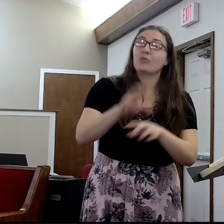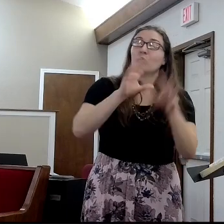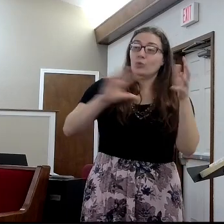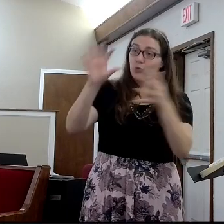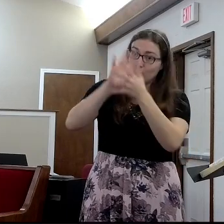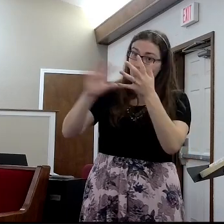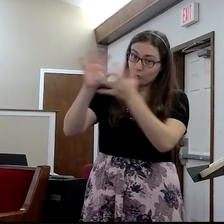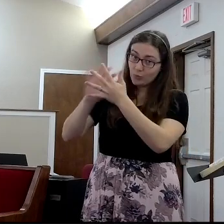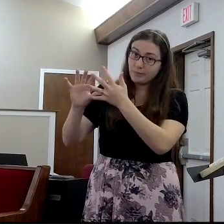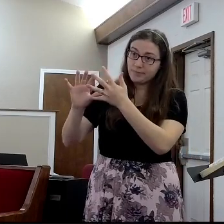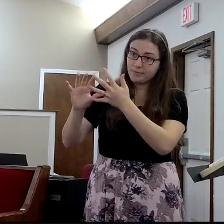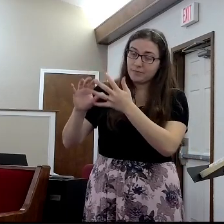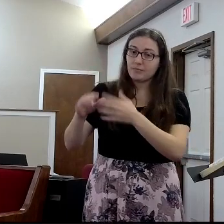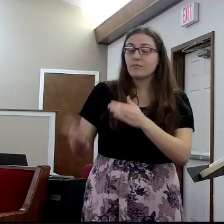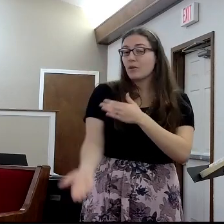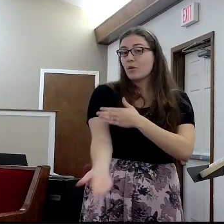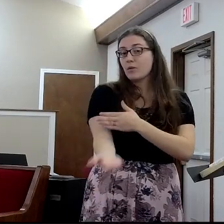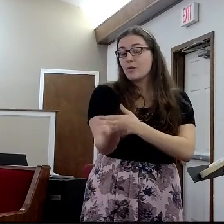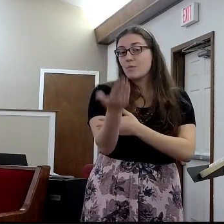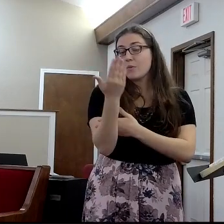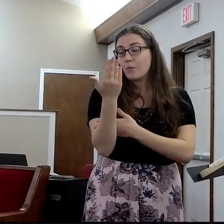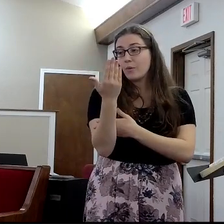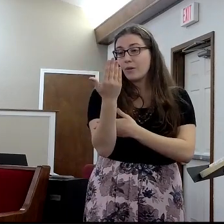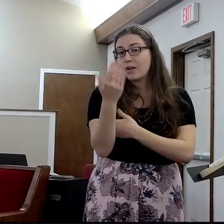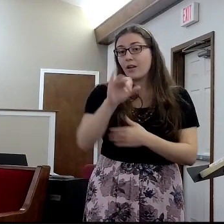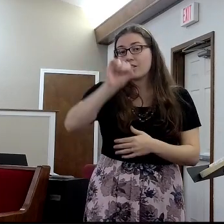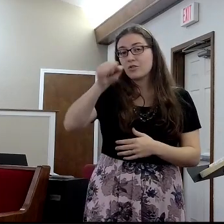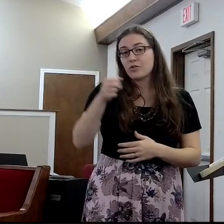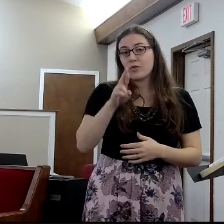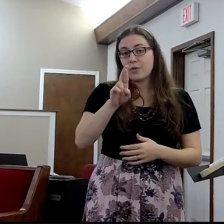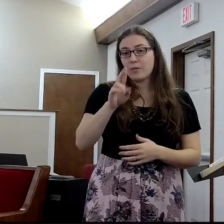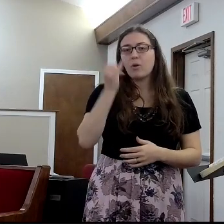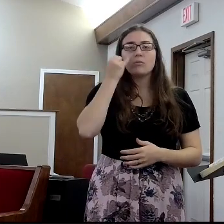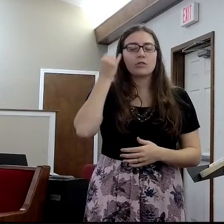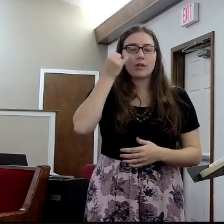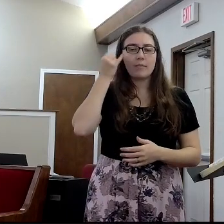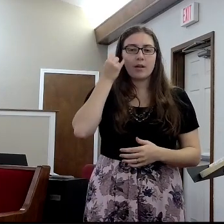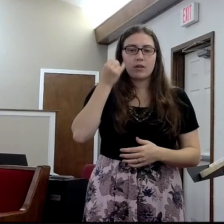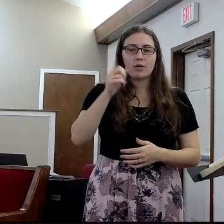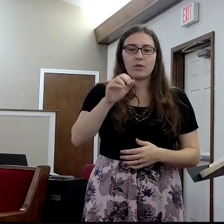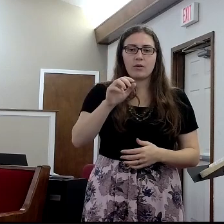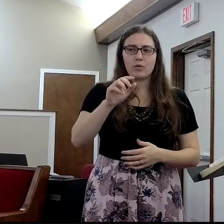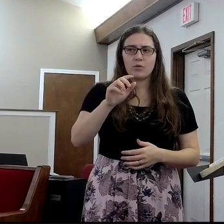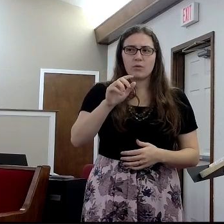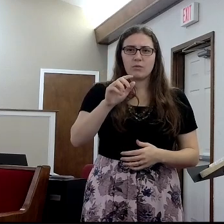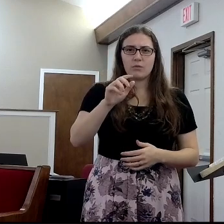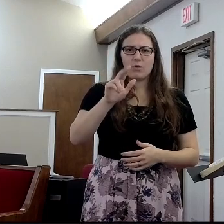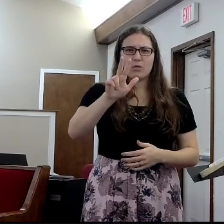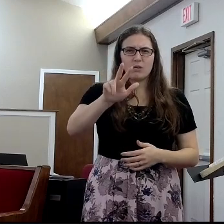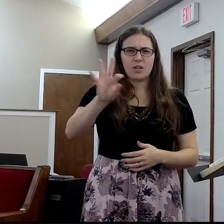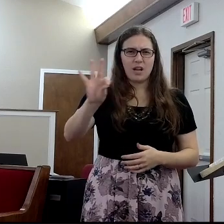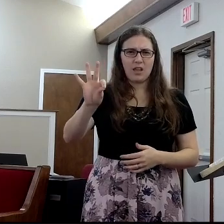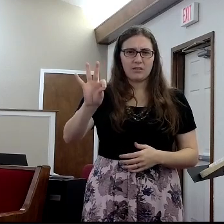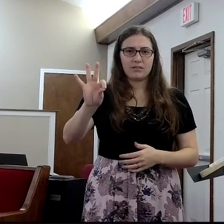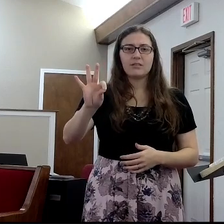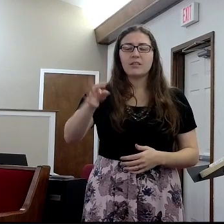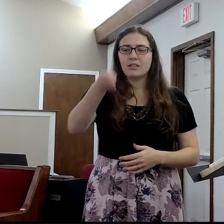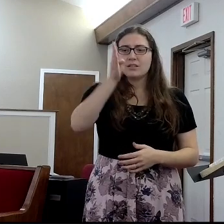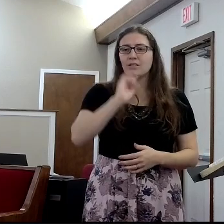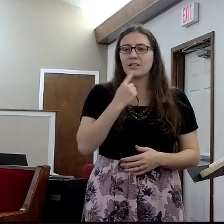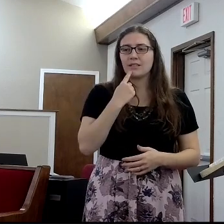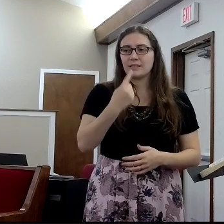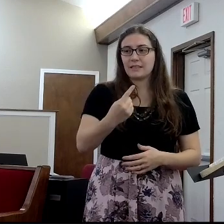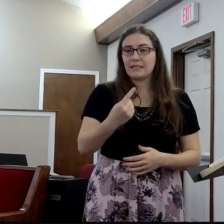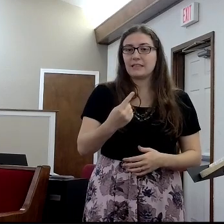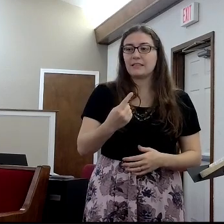If you remember to this morning, again, in Jeremiah 9, verse 24, it